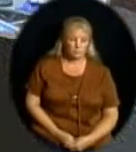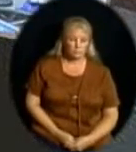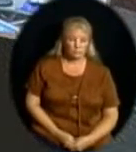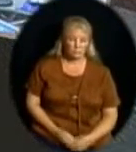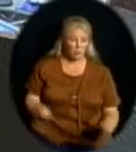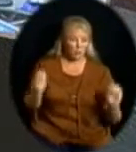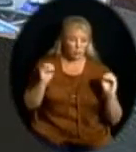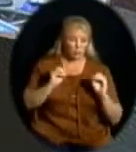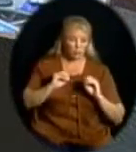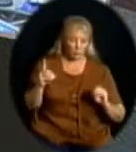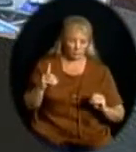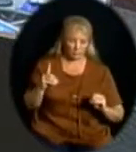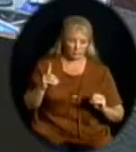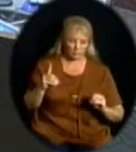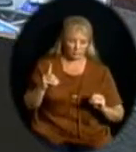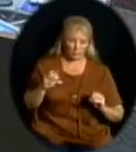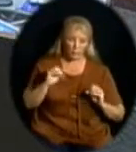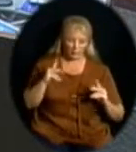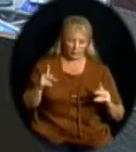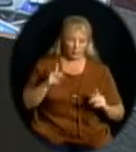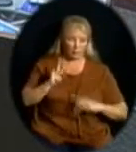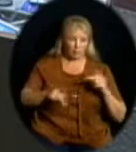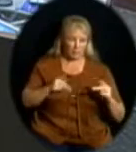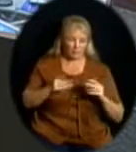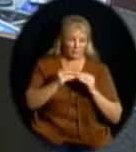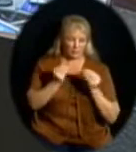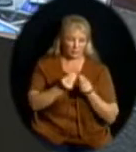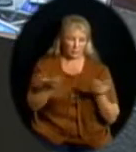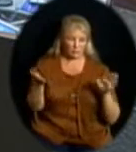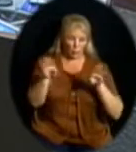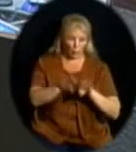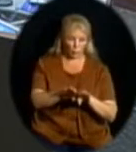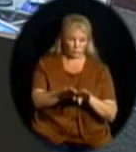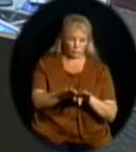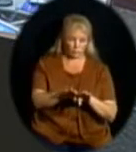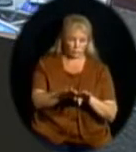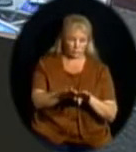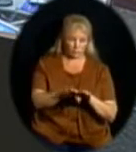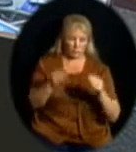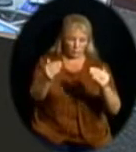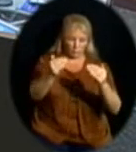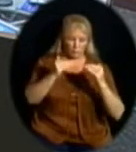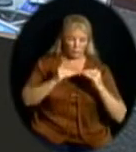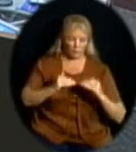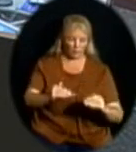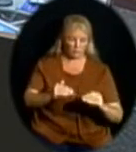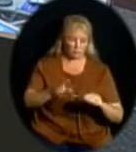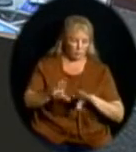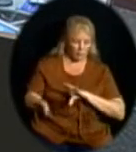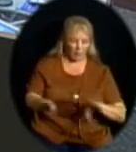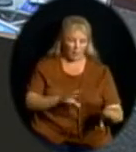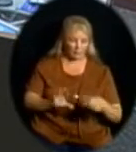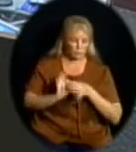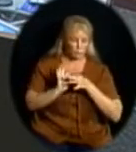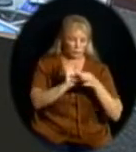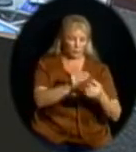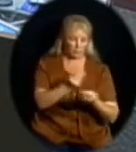Seeing no one, then we'll declare the public hearing closed. And now, board, will move on to action regarding the budget.